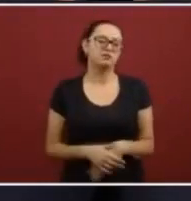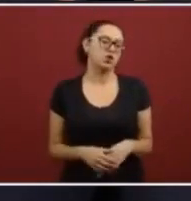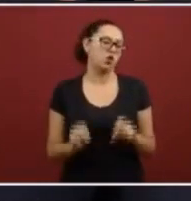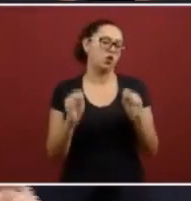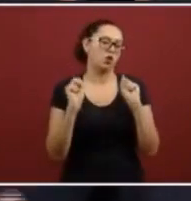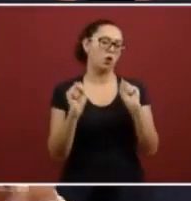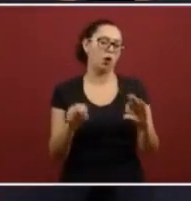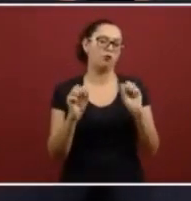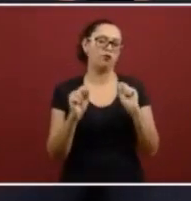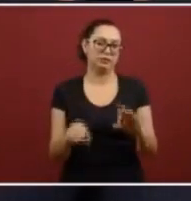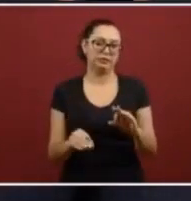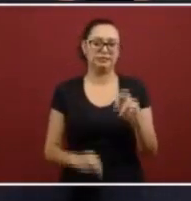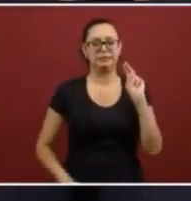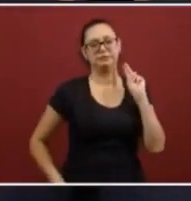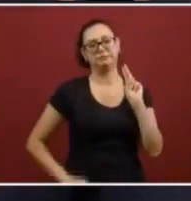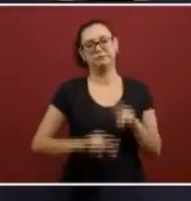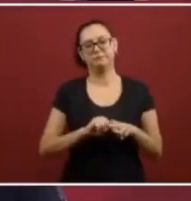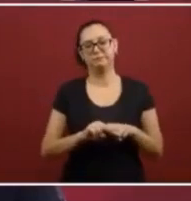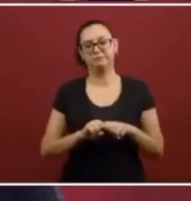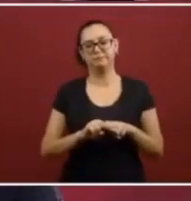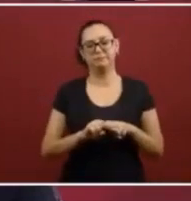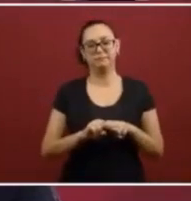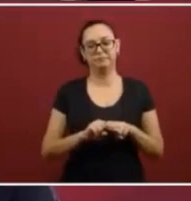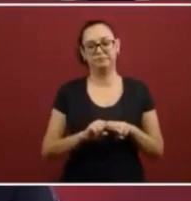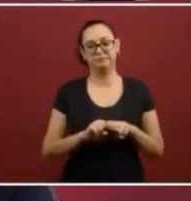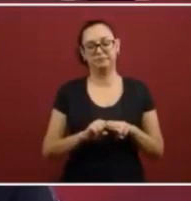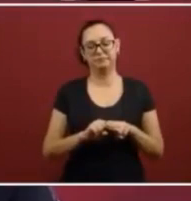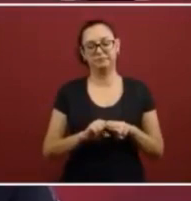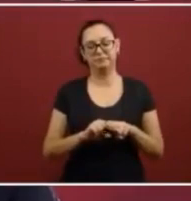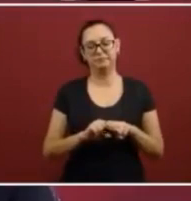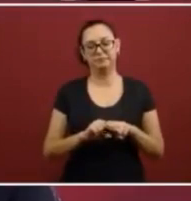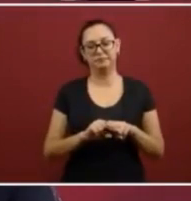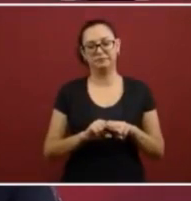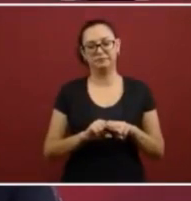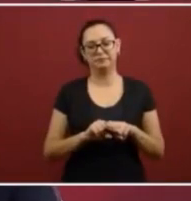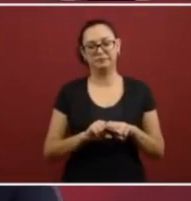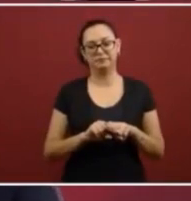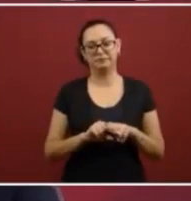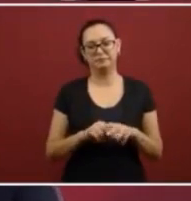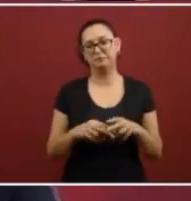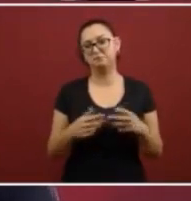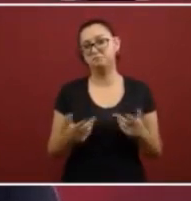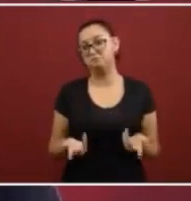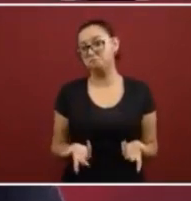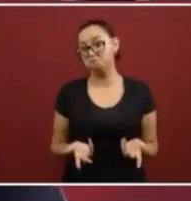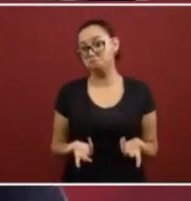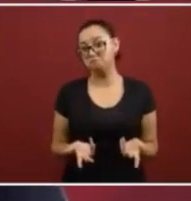be to go to an Sentarse. office, sit down en el escritorio, at the desk,